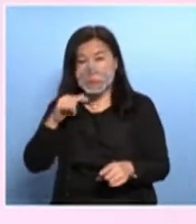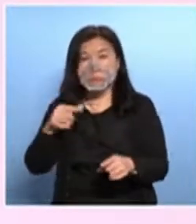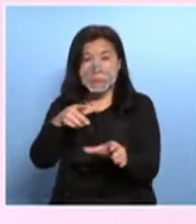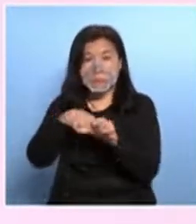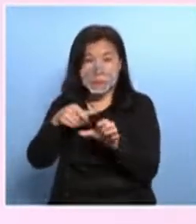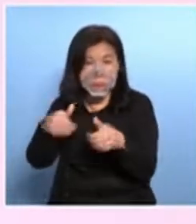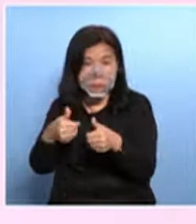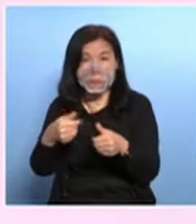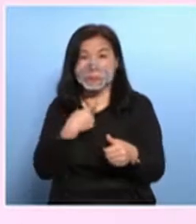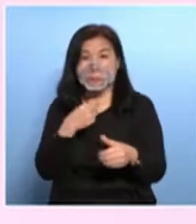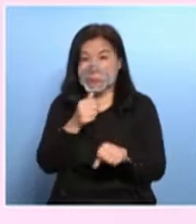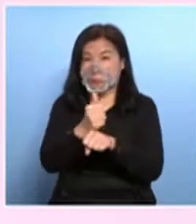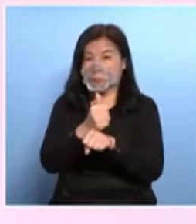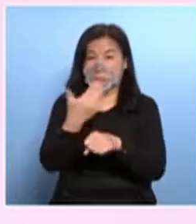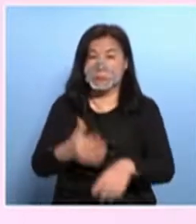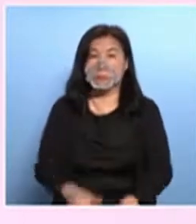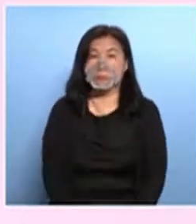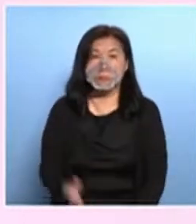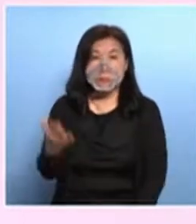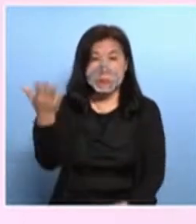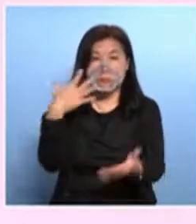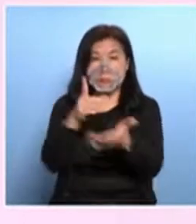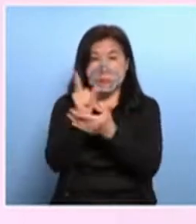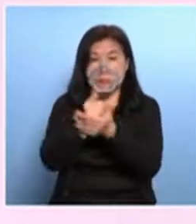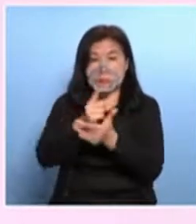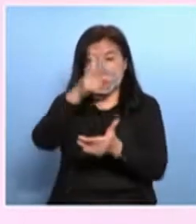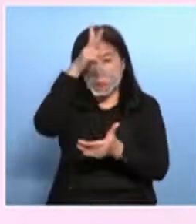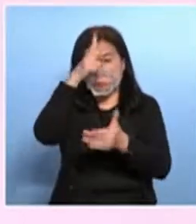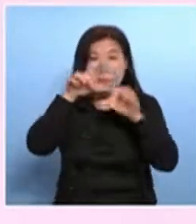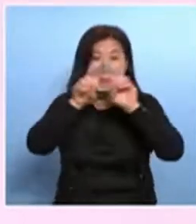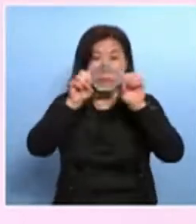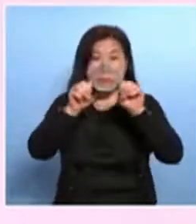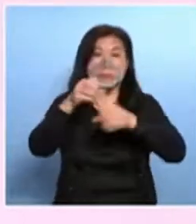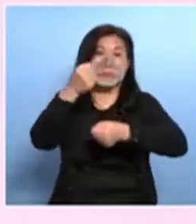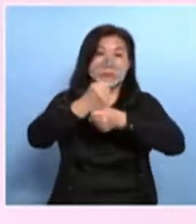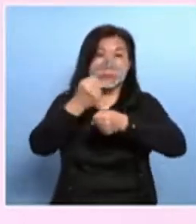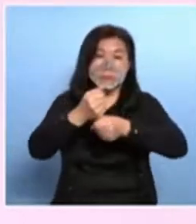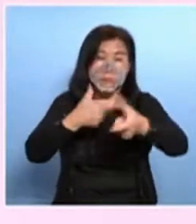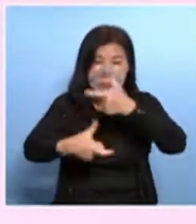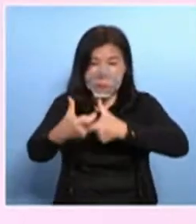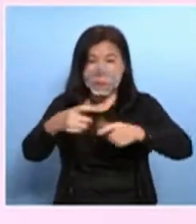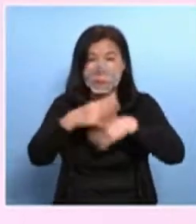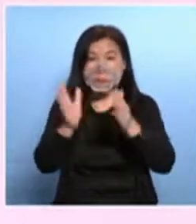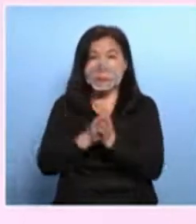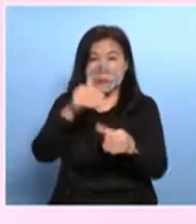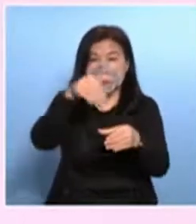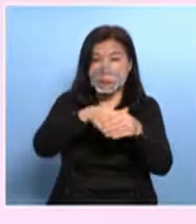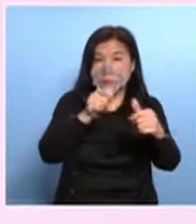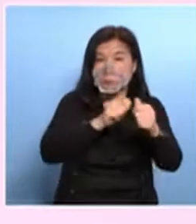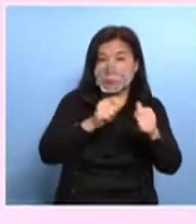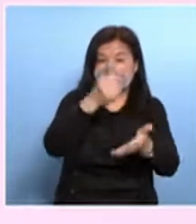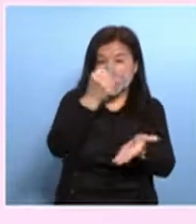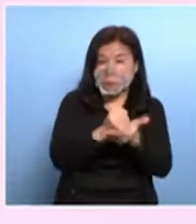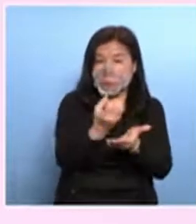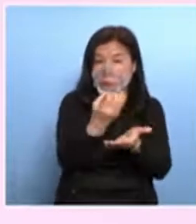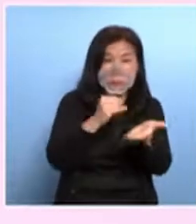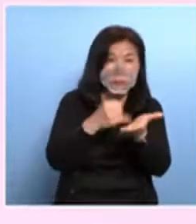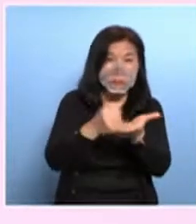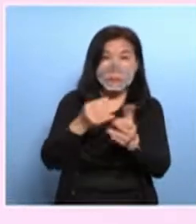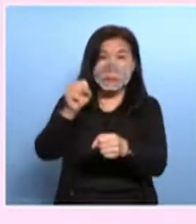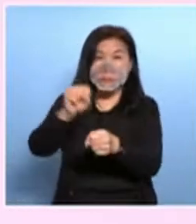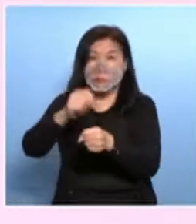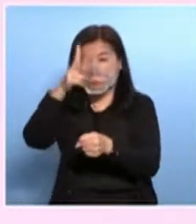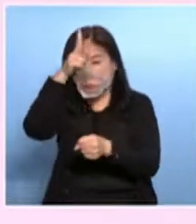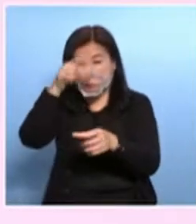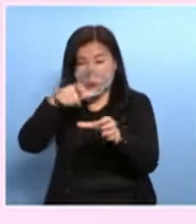of low tax rates in Hong Kong. In last year's budget, I proposed to raise the rate of stamp duty on stock